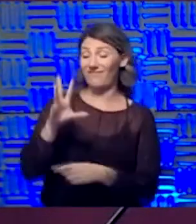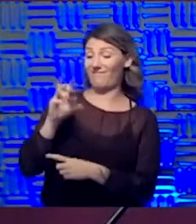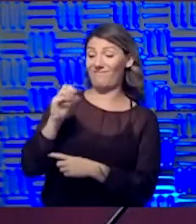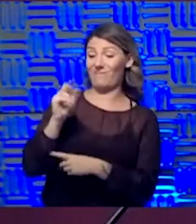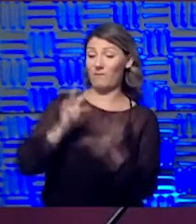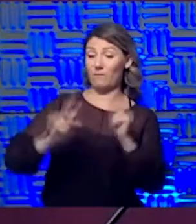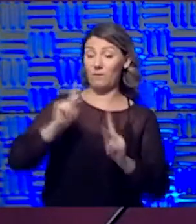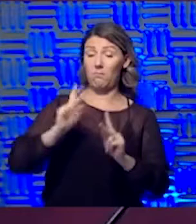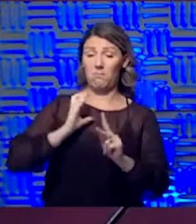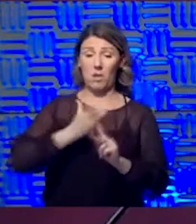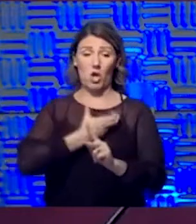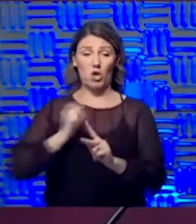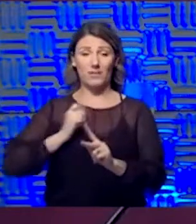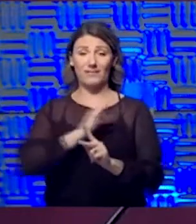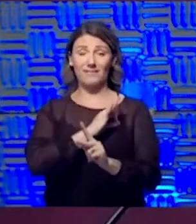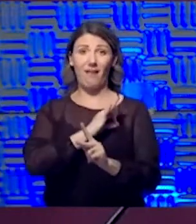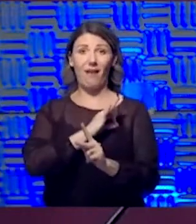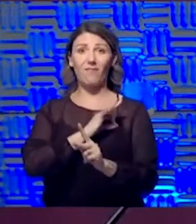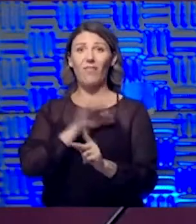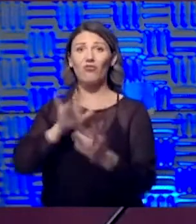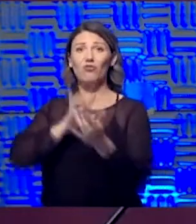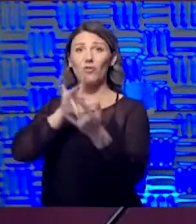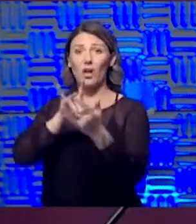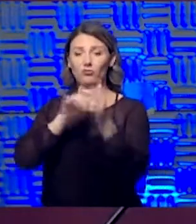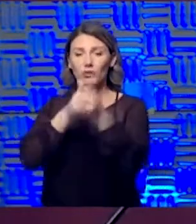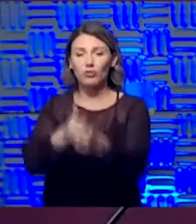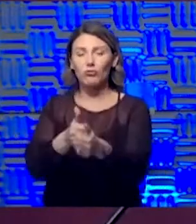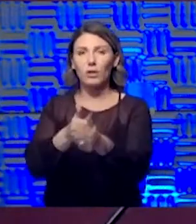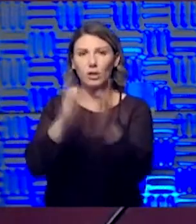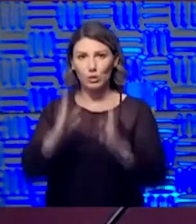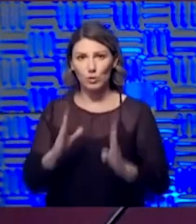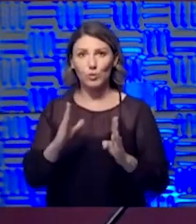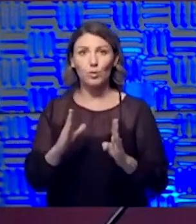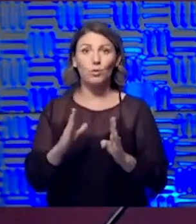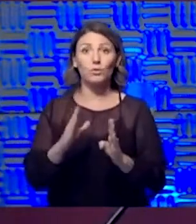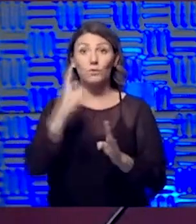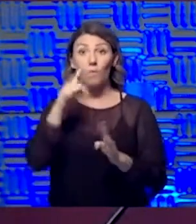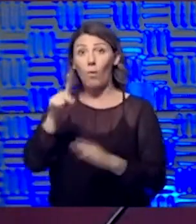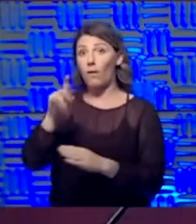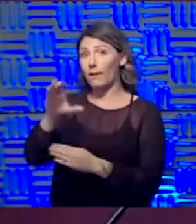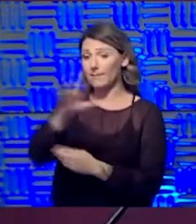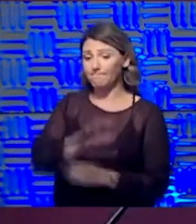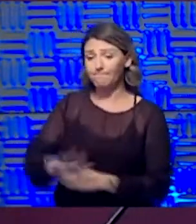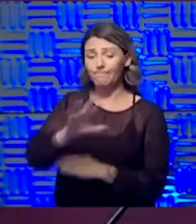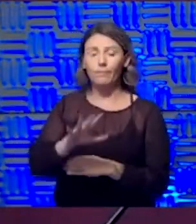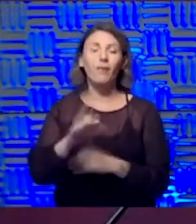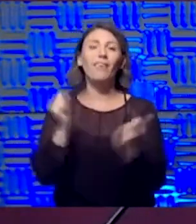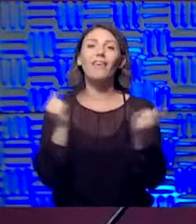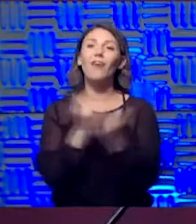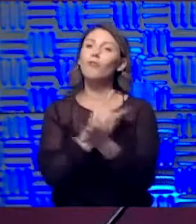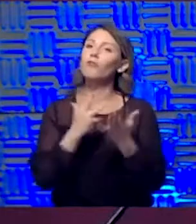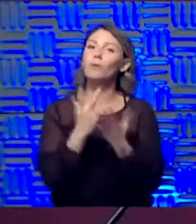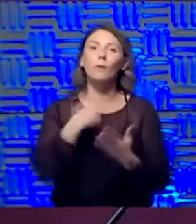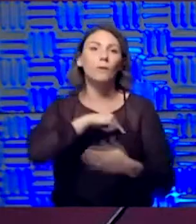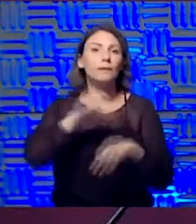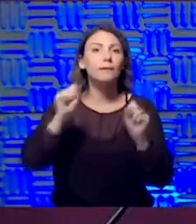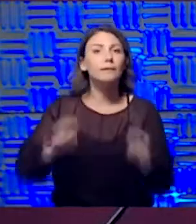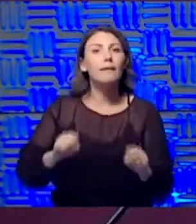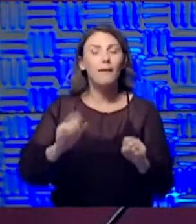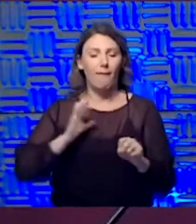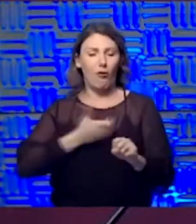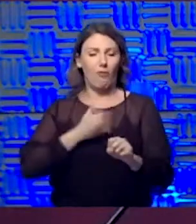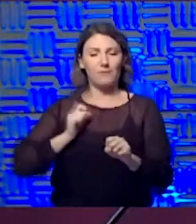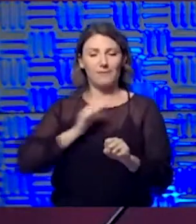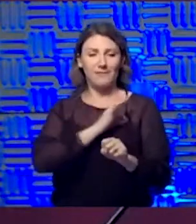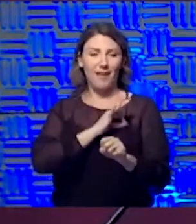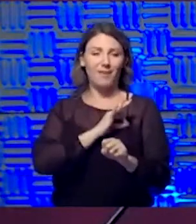to be contact tracers for the state of Kansas. We are trying to do everything we possibly can to allow our staff to stay busy, to stay employed,